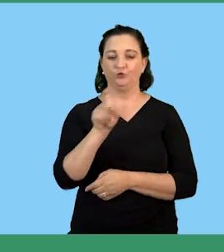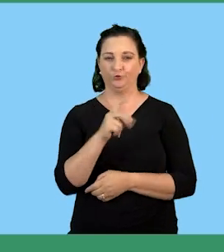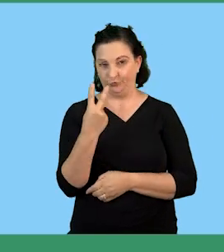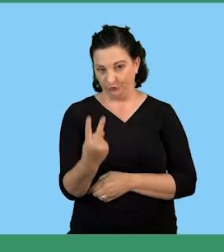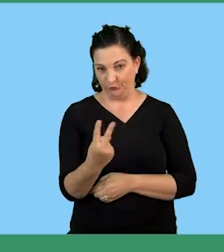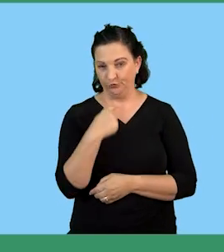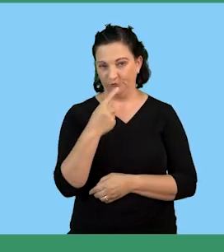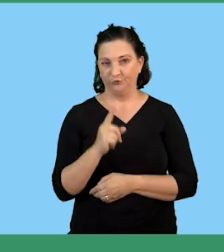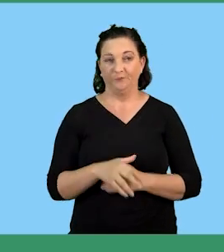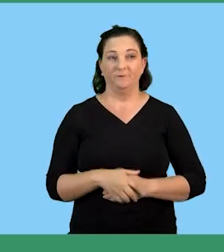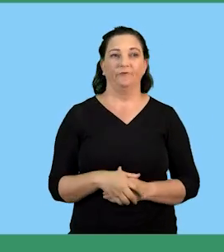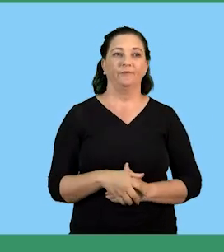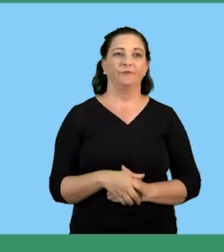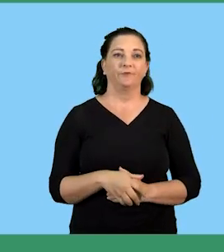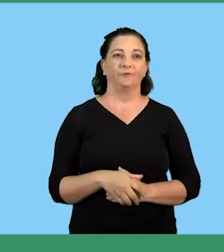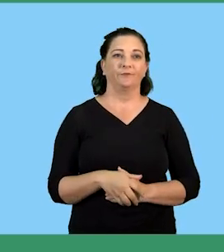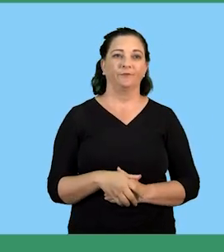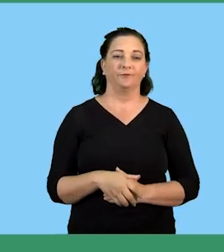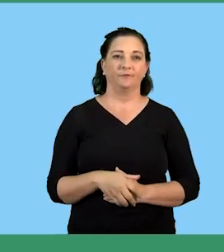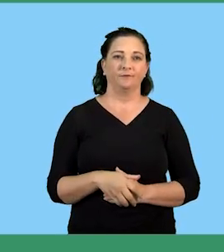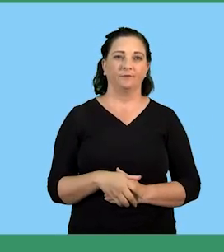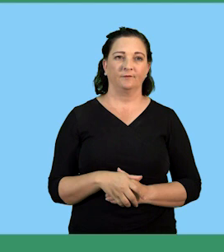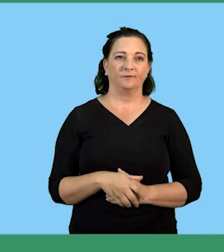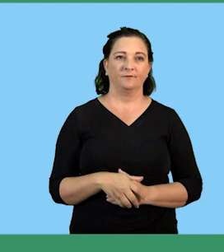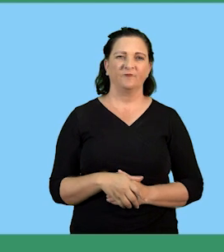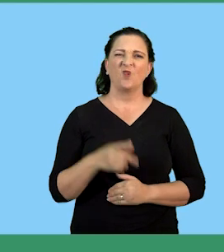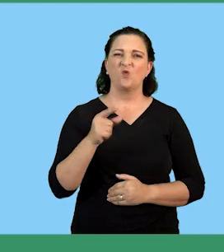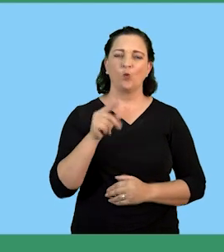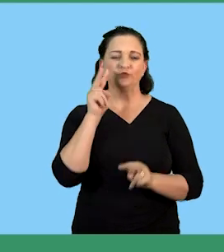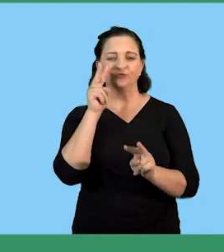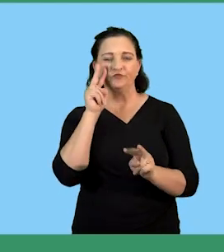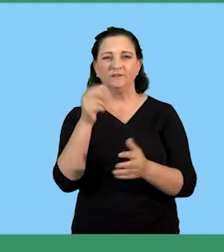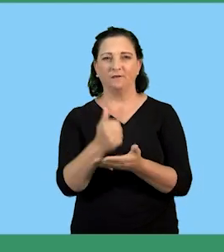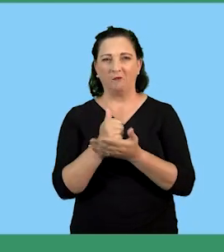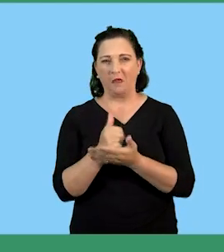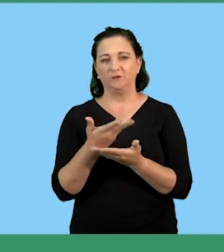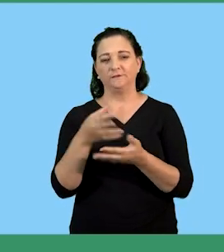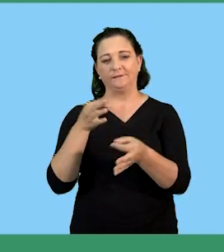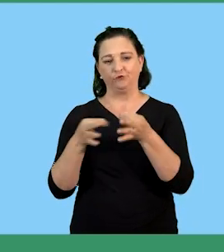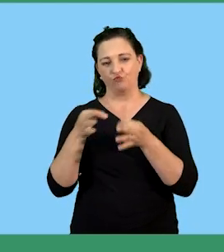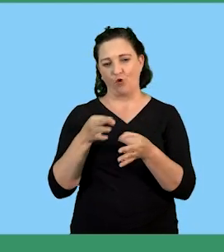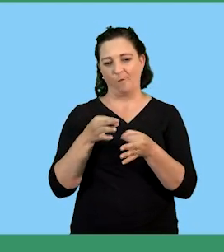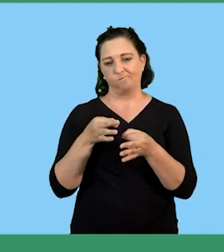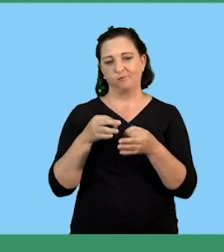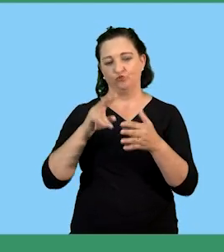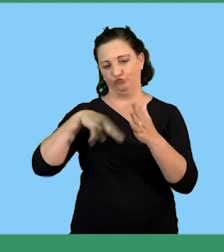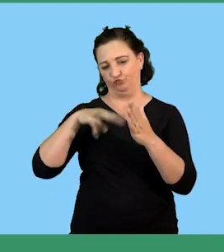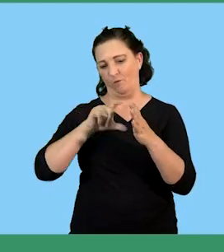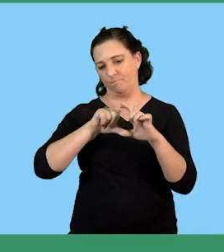to the second question. It says here, indicate the type of visual aids that is described